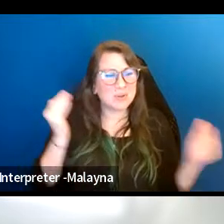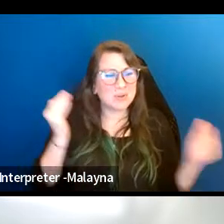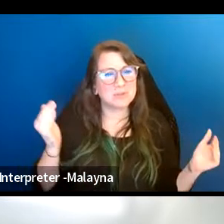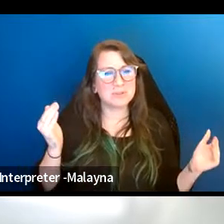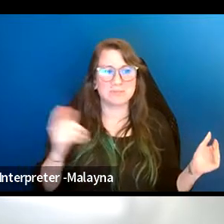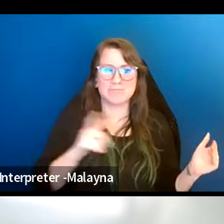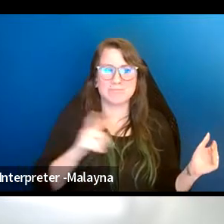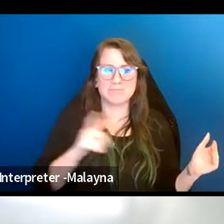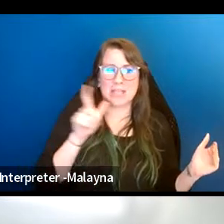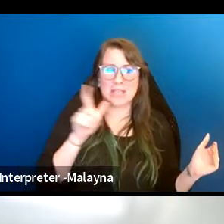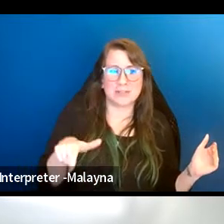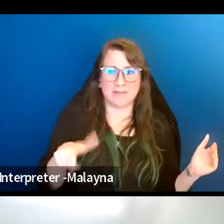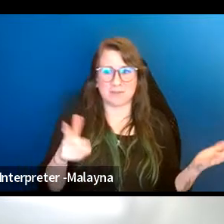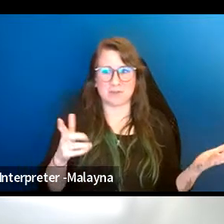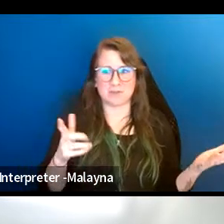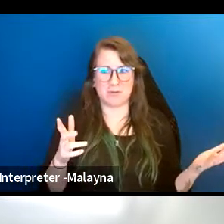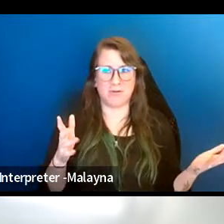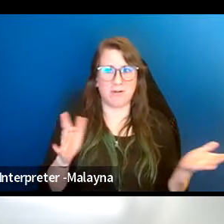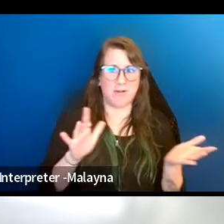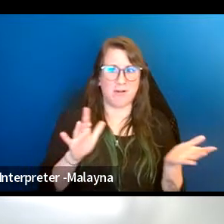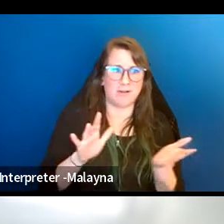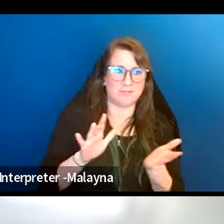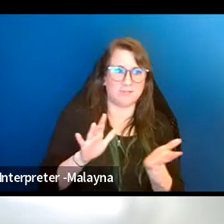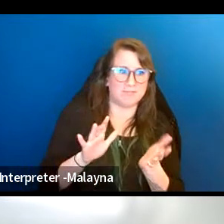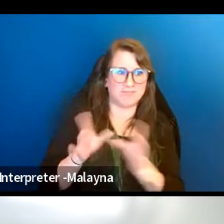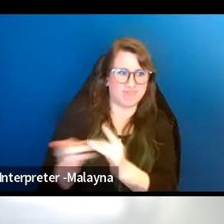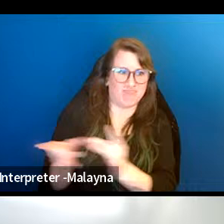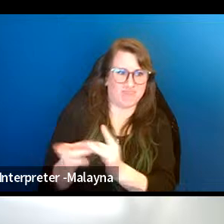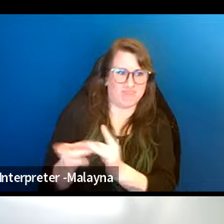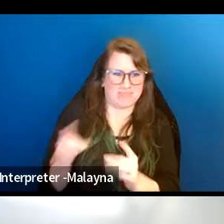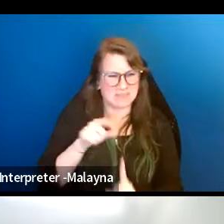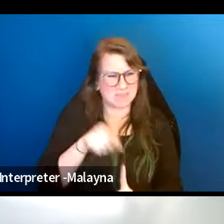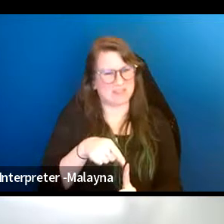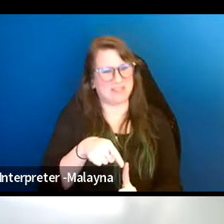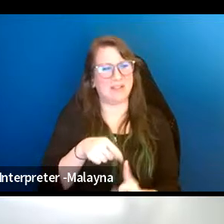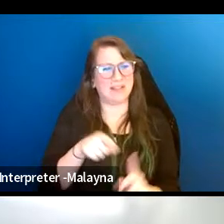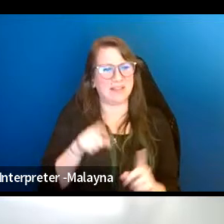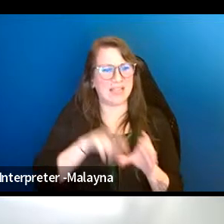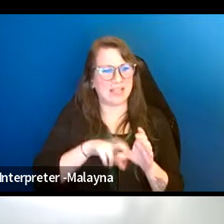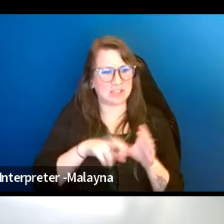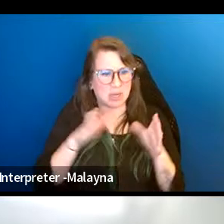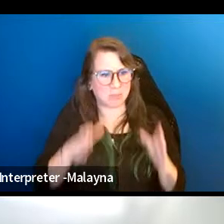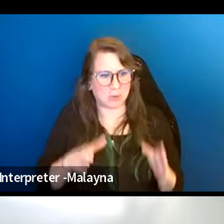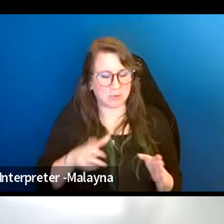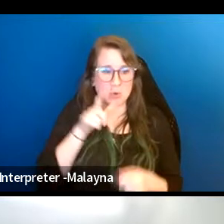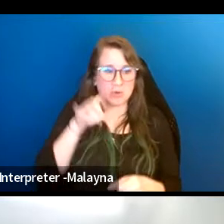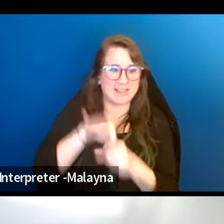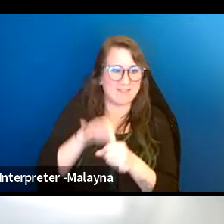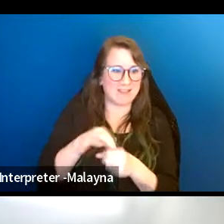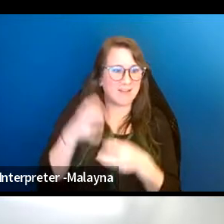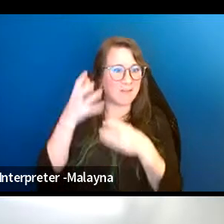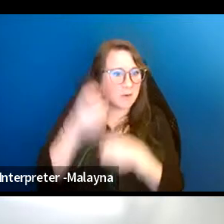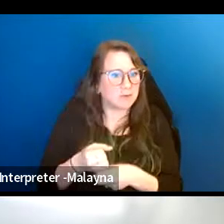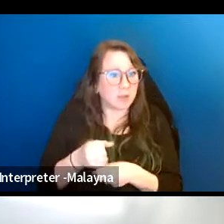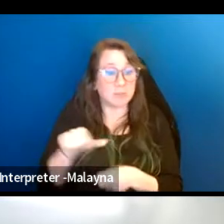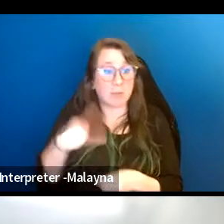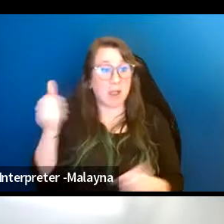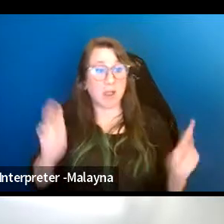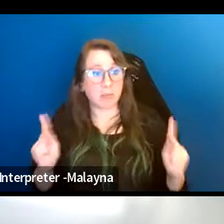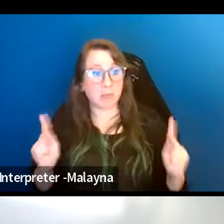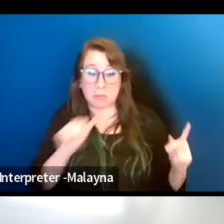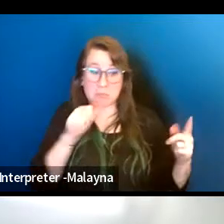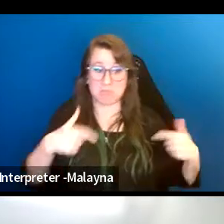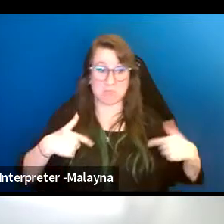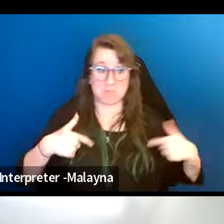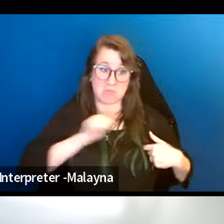I shouldn't have to admonish anyone, particularly a chairperson who was given a vote of trust by other members, not myself, but